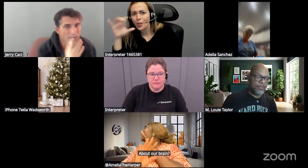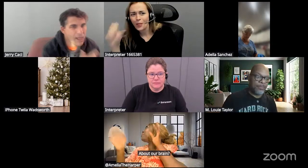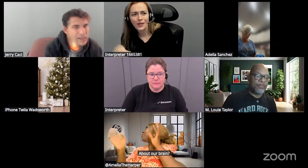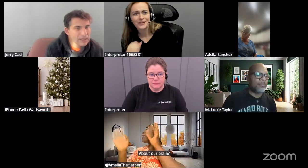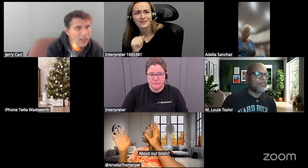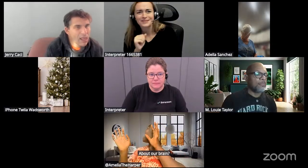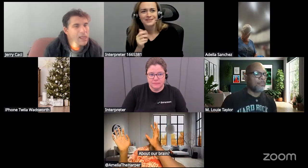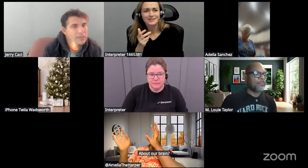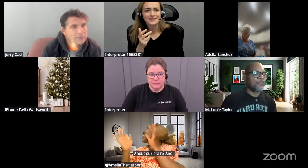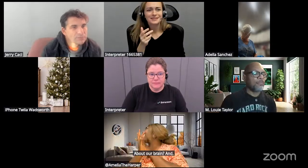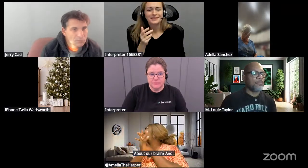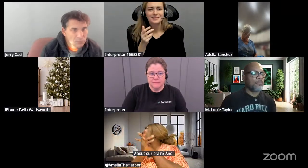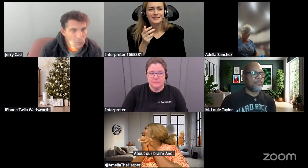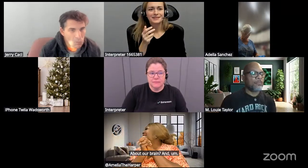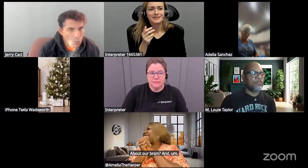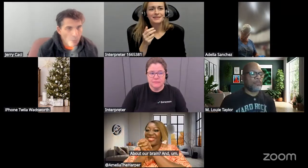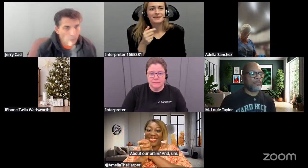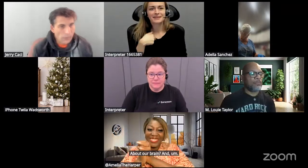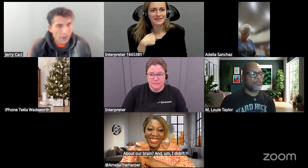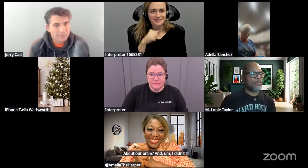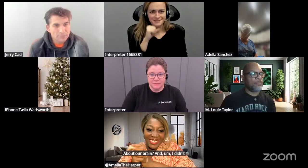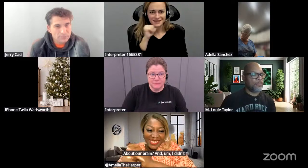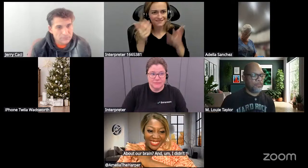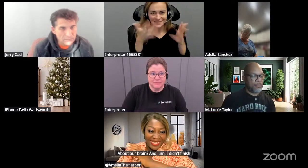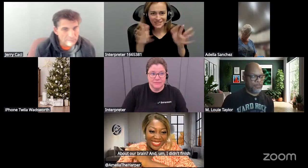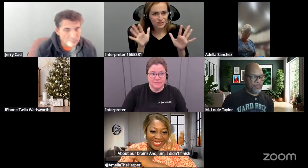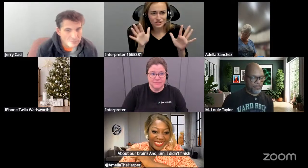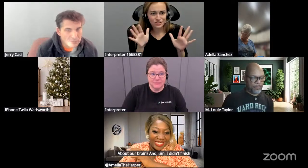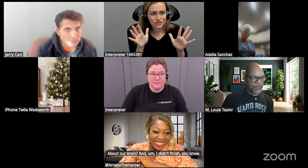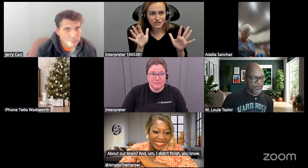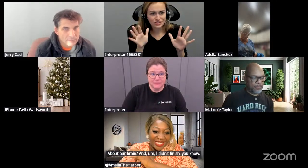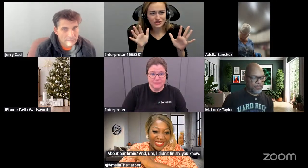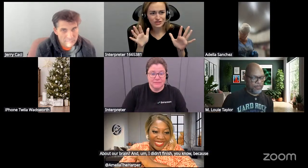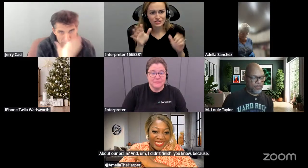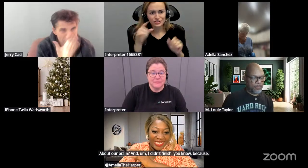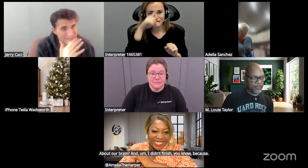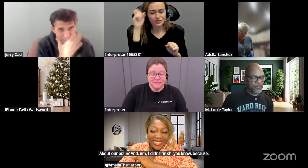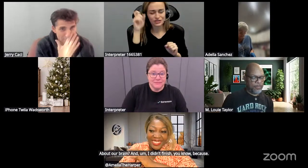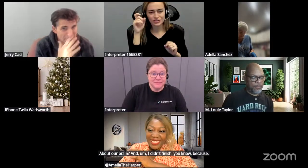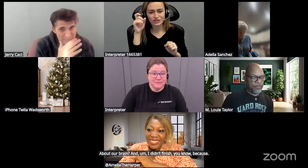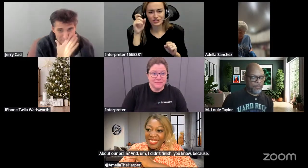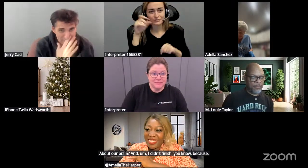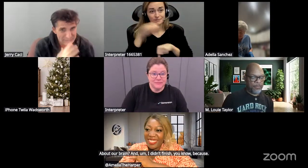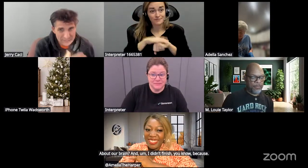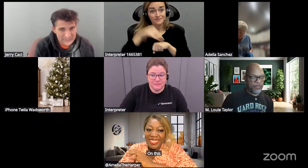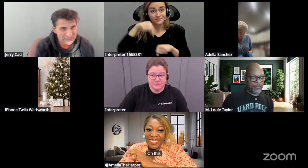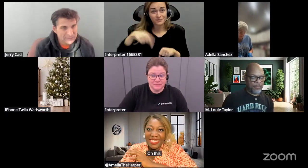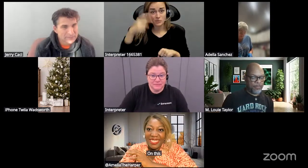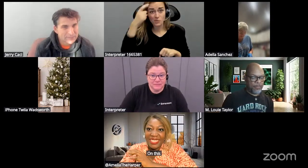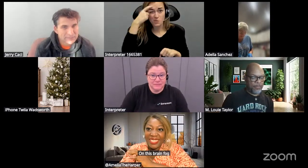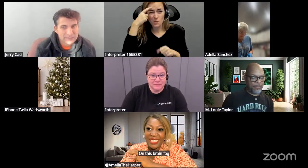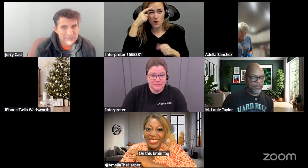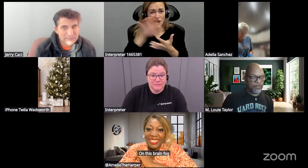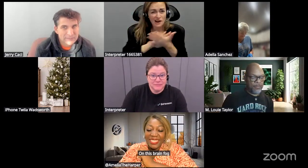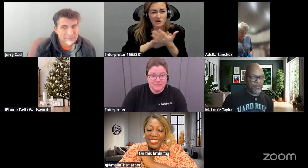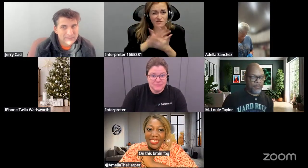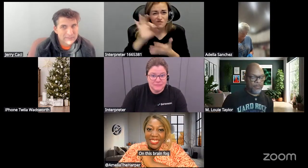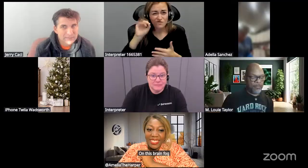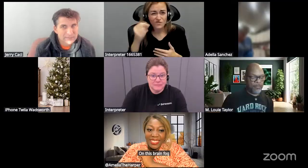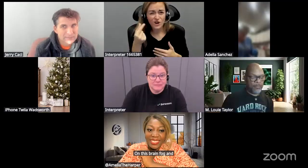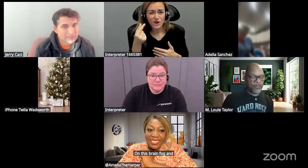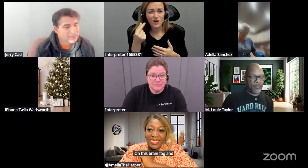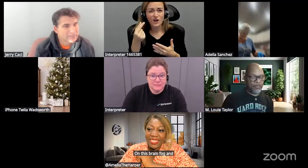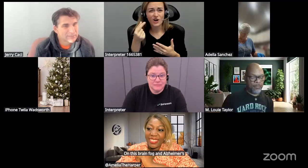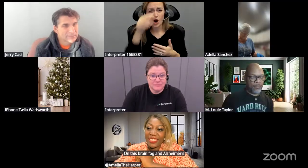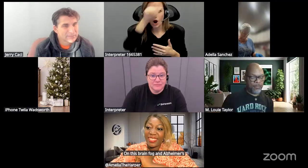and I didn't finish, because on this brain fog and